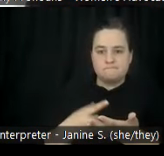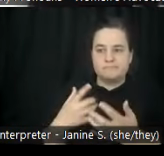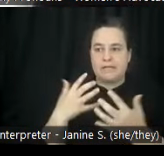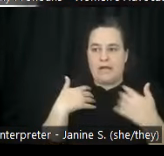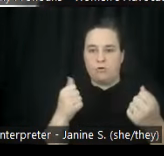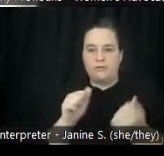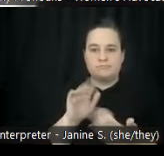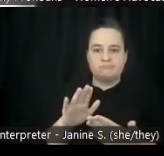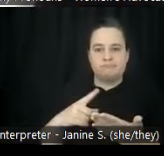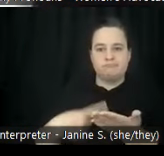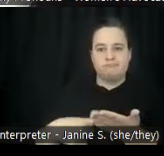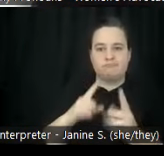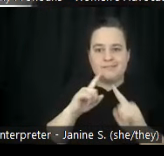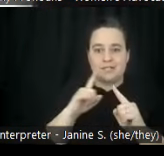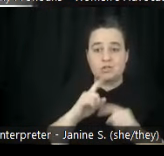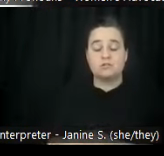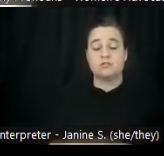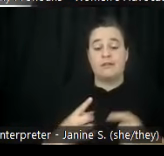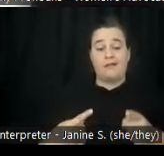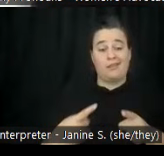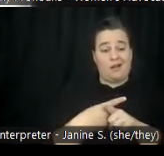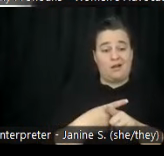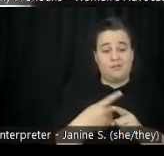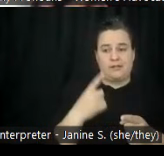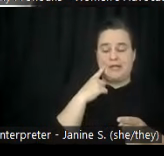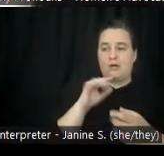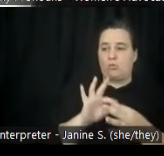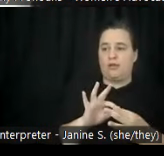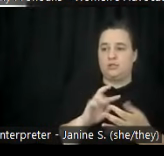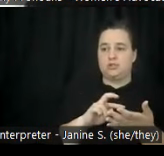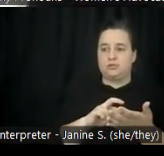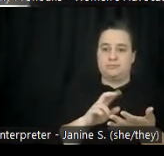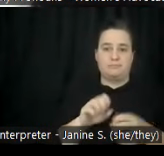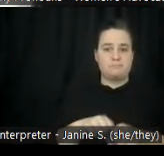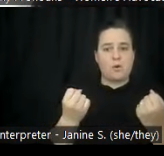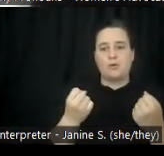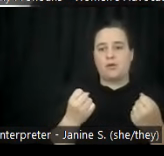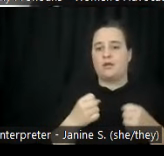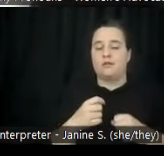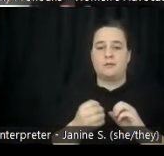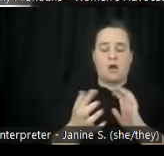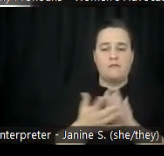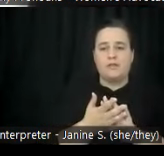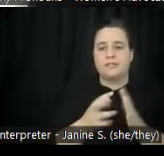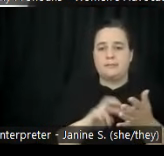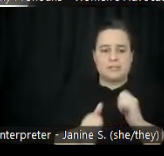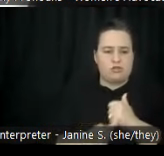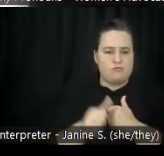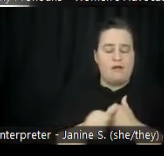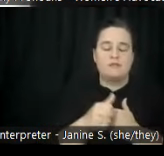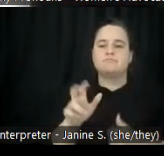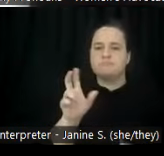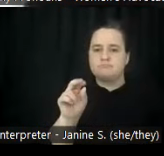Conflict, sometimes people think that means that the relationship is broken or doomed, or that it's a threat to one's safety, but there are healthy ways to